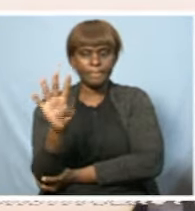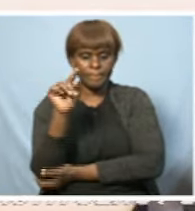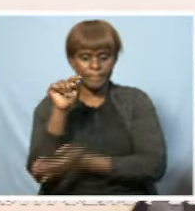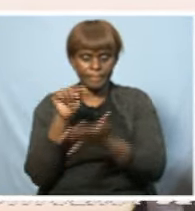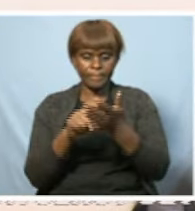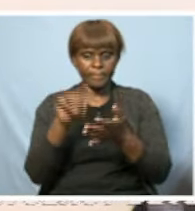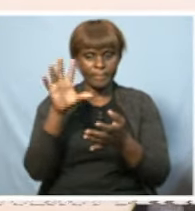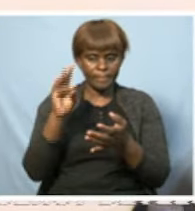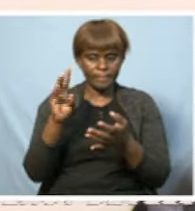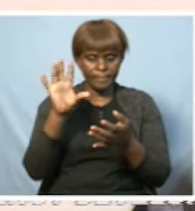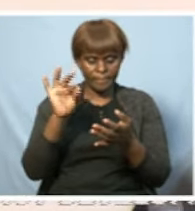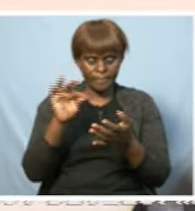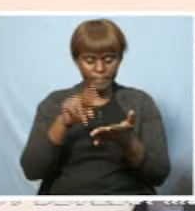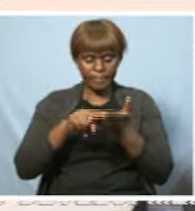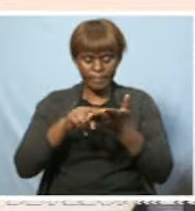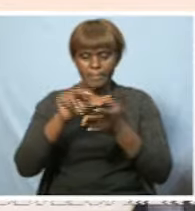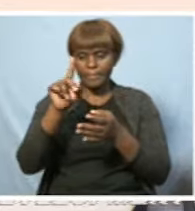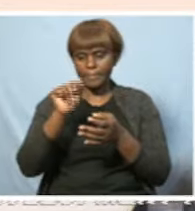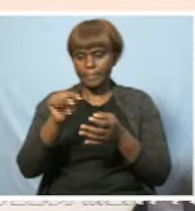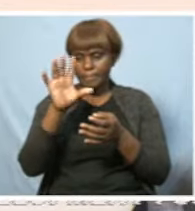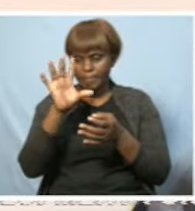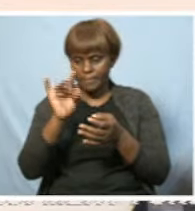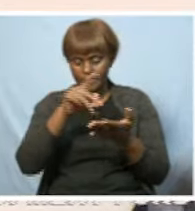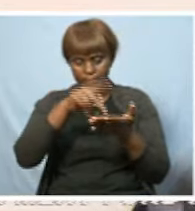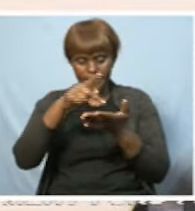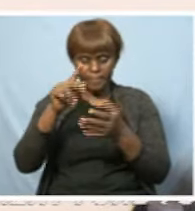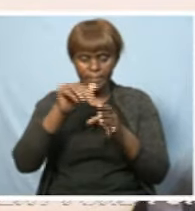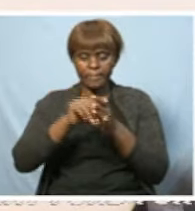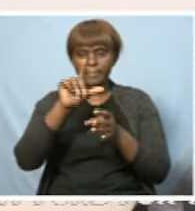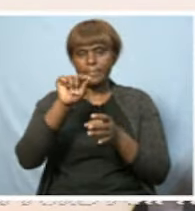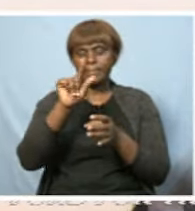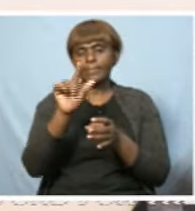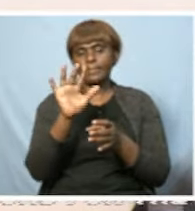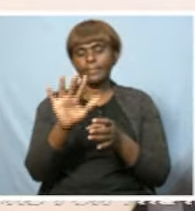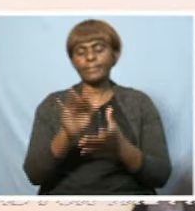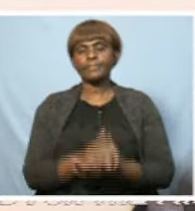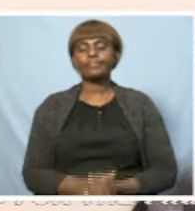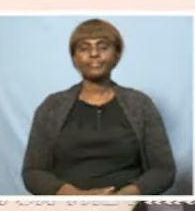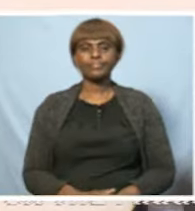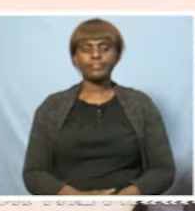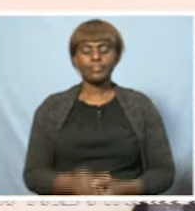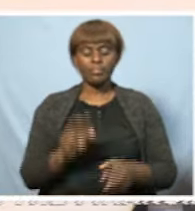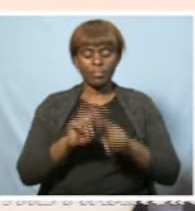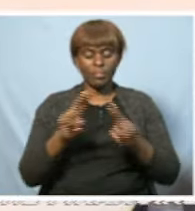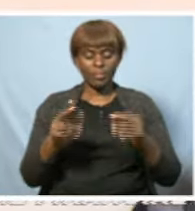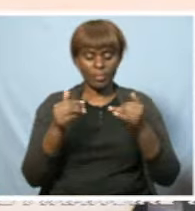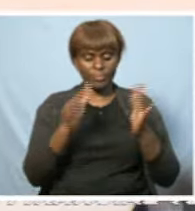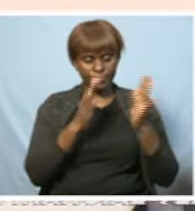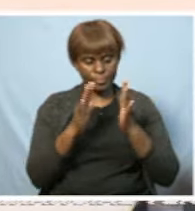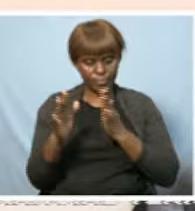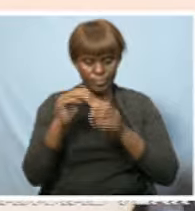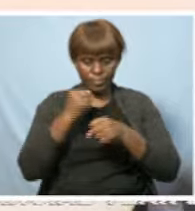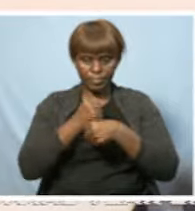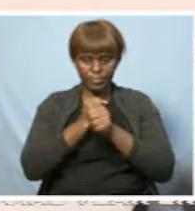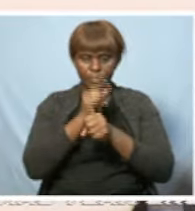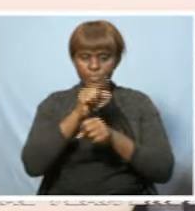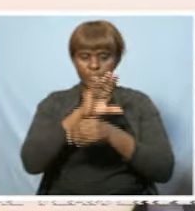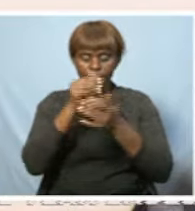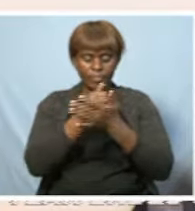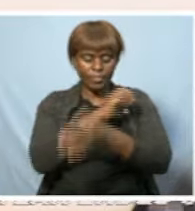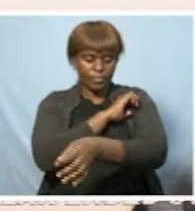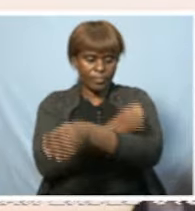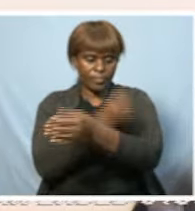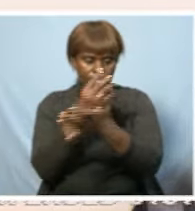90,553.79, representing 1.8, was paid in 2025. Chair, as a remedial measure, will ensure that all empowerment grants